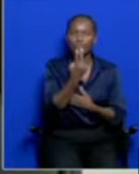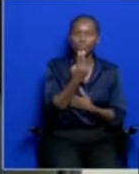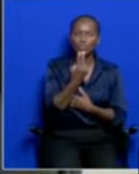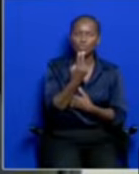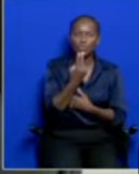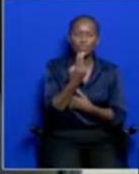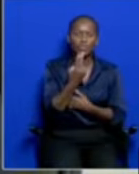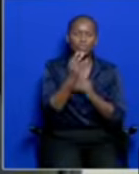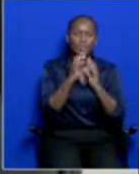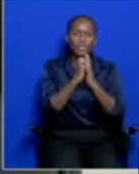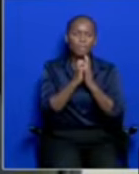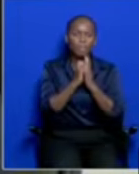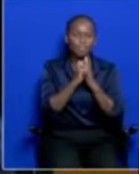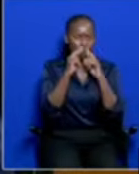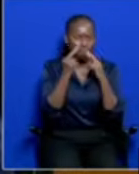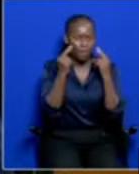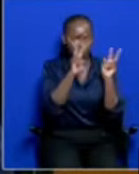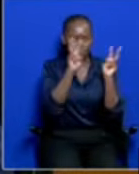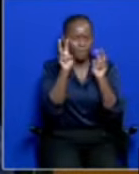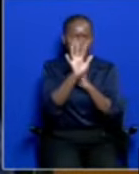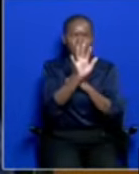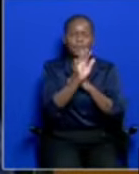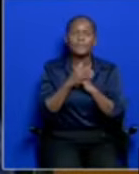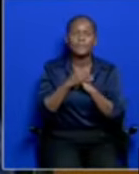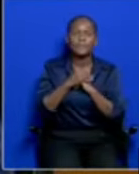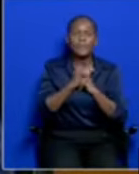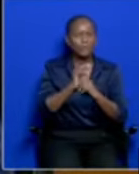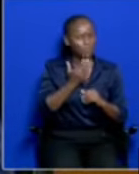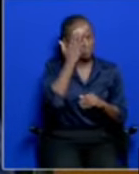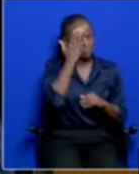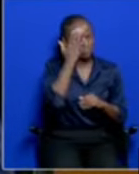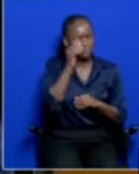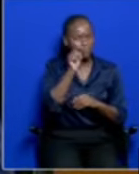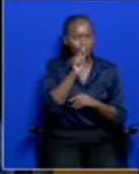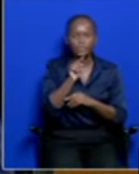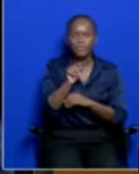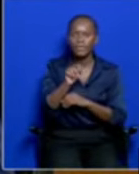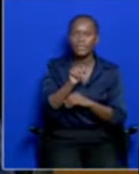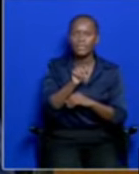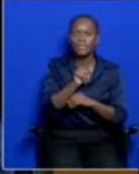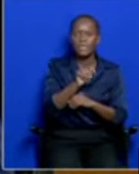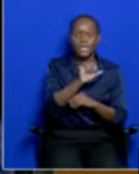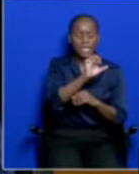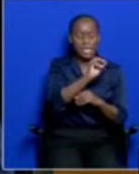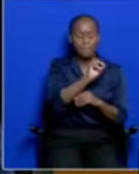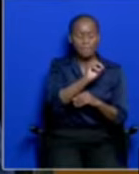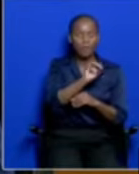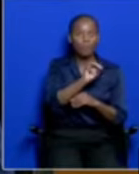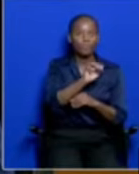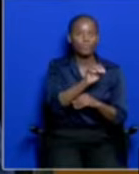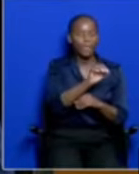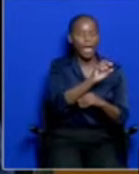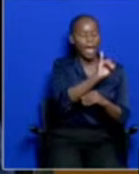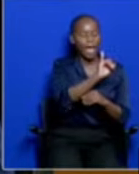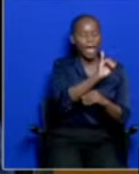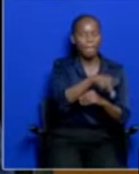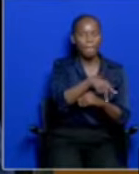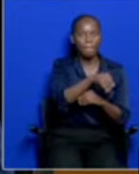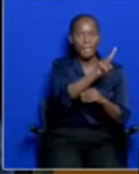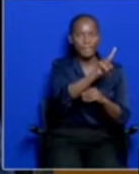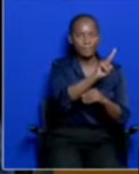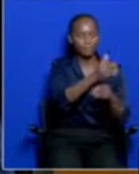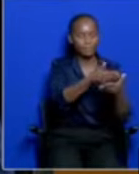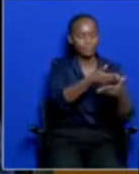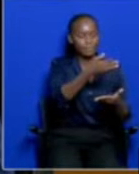furnished Empd with negative reports? Yes, those. I would imagine that it had. Yeah,